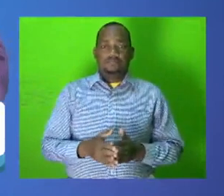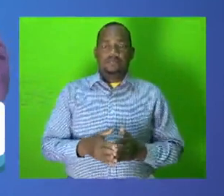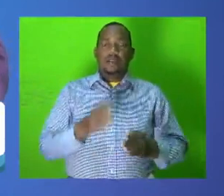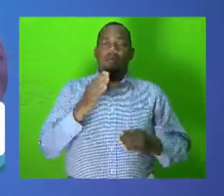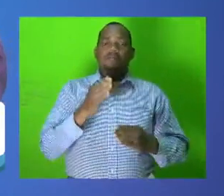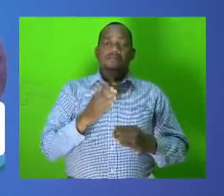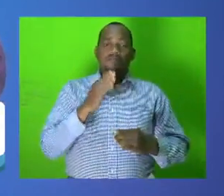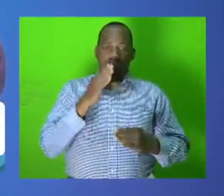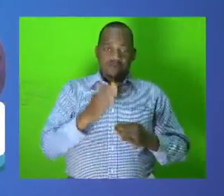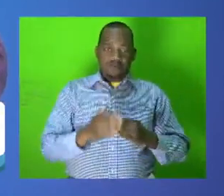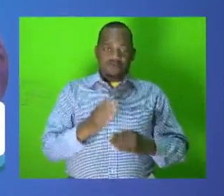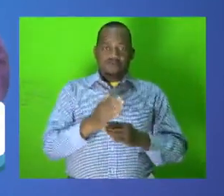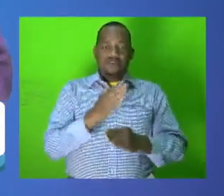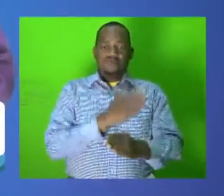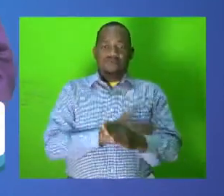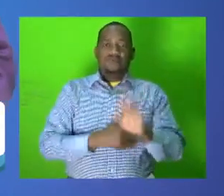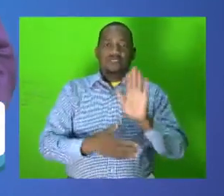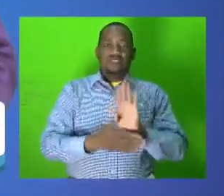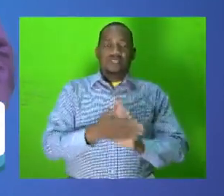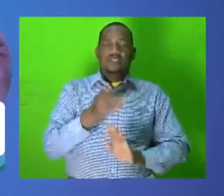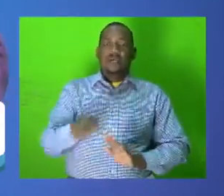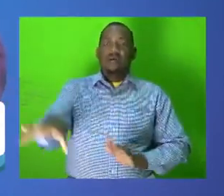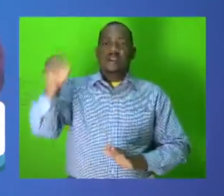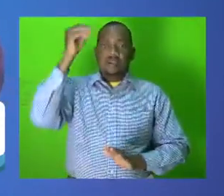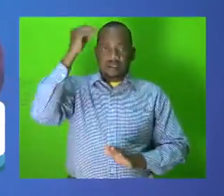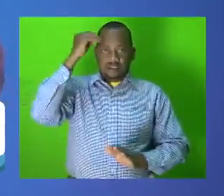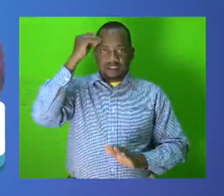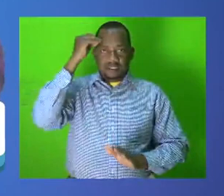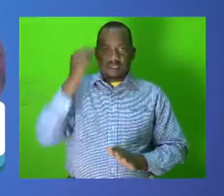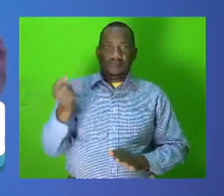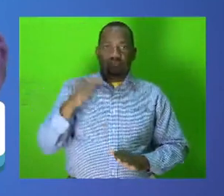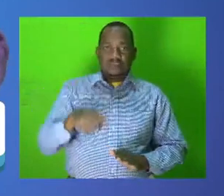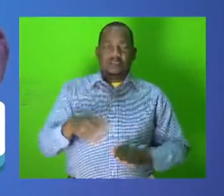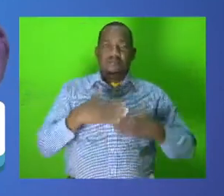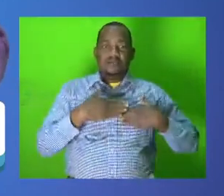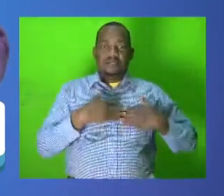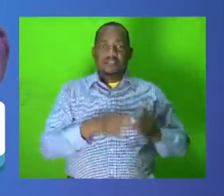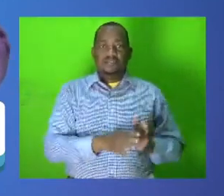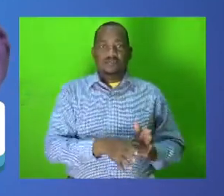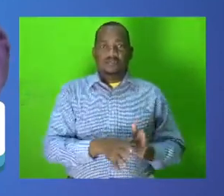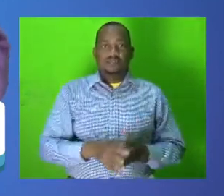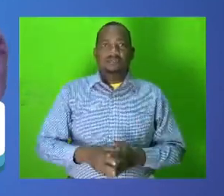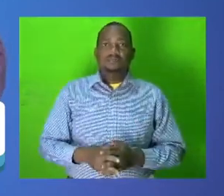Before starting our lesson today, my dear students,